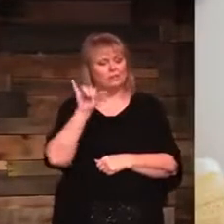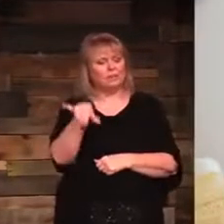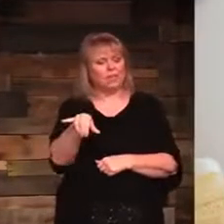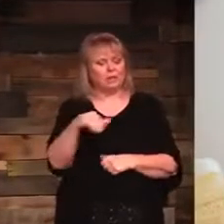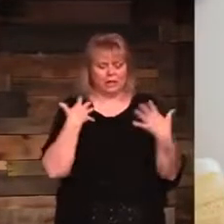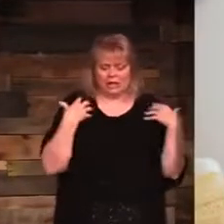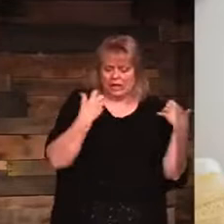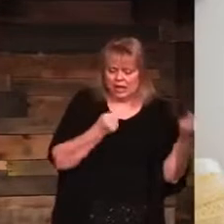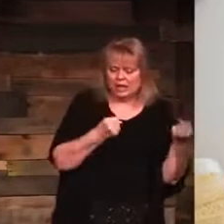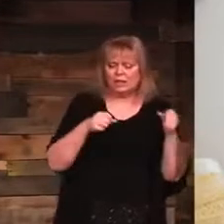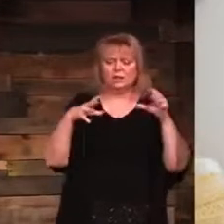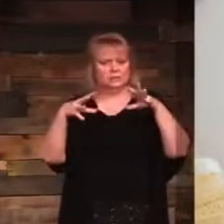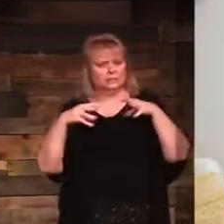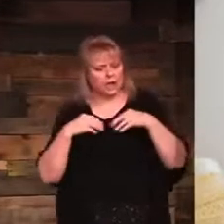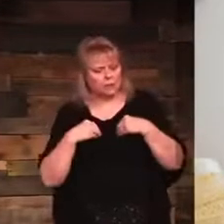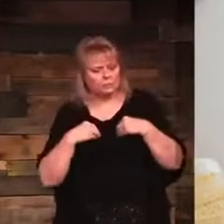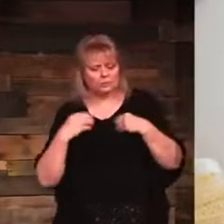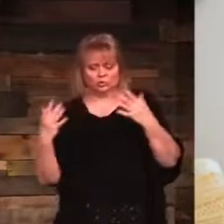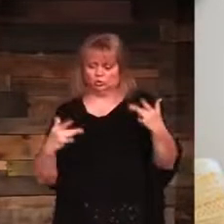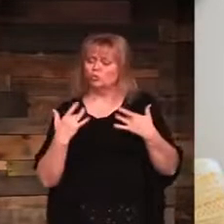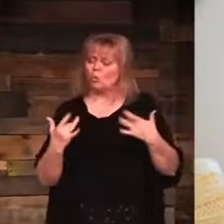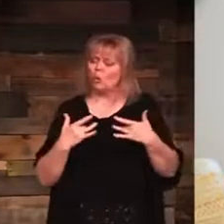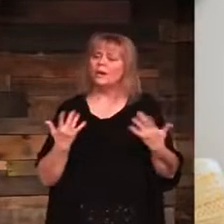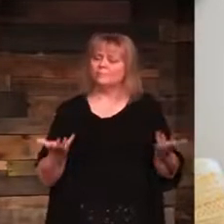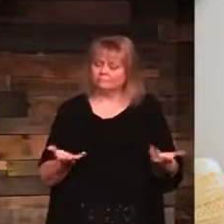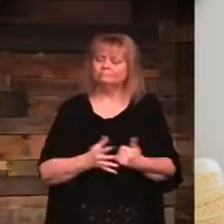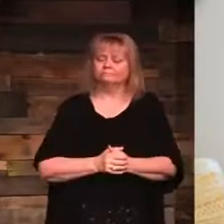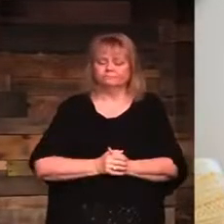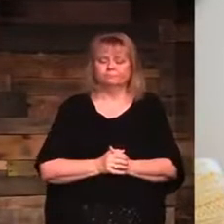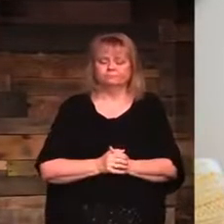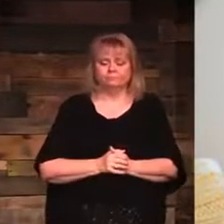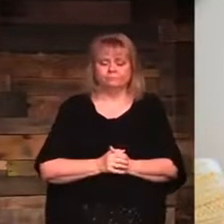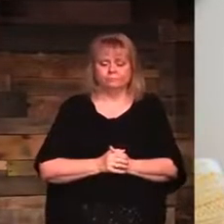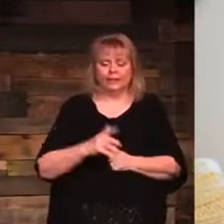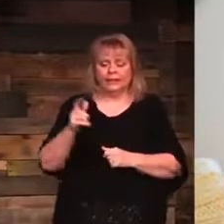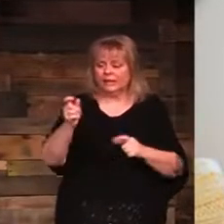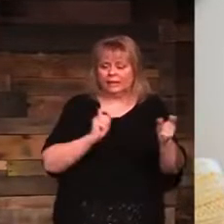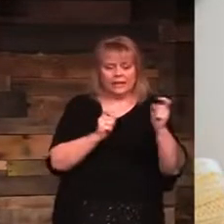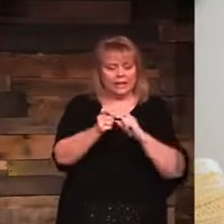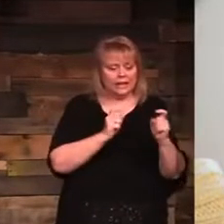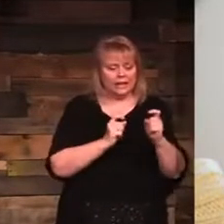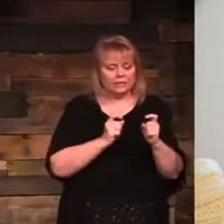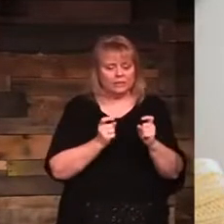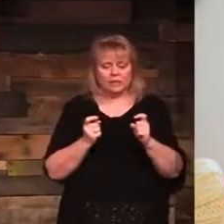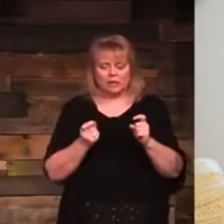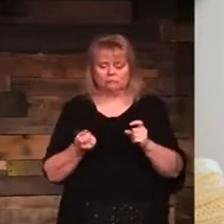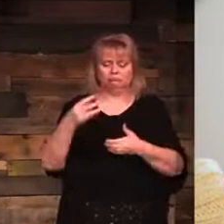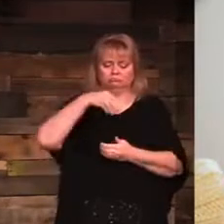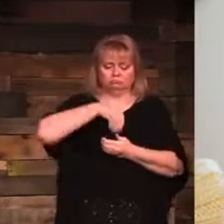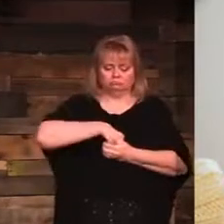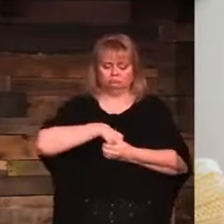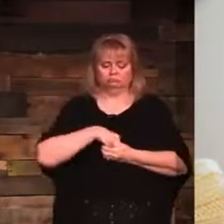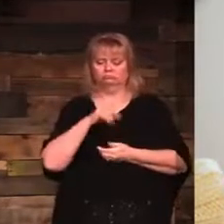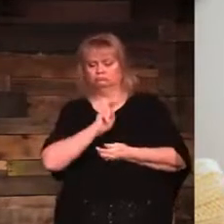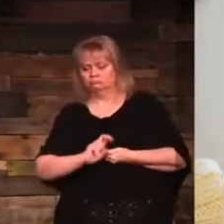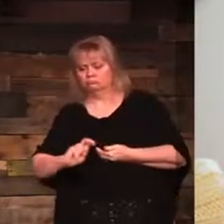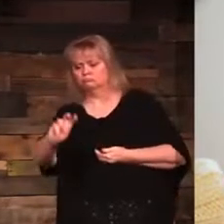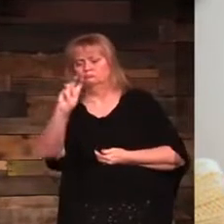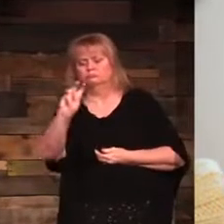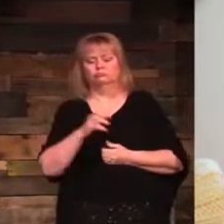acceptance, and joy. They gave me gifts to take on my journey, my Lord Jesus's and